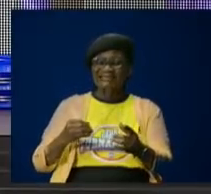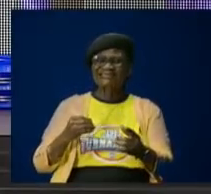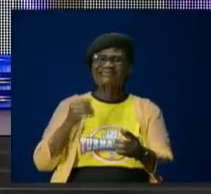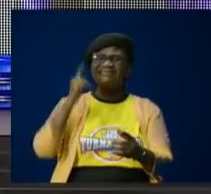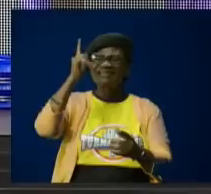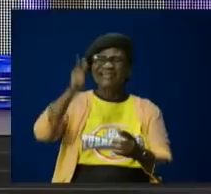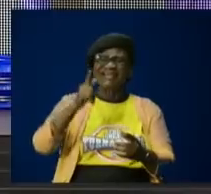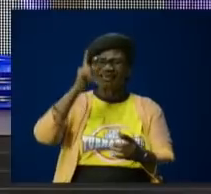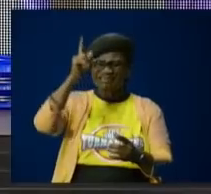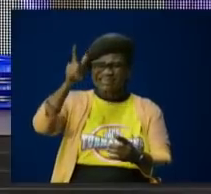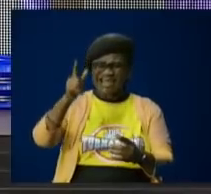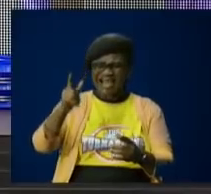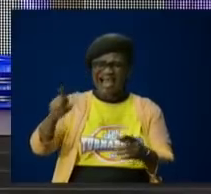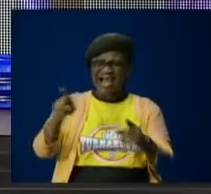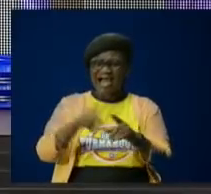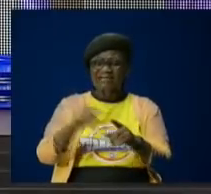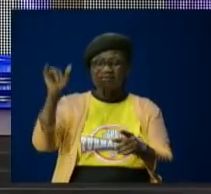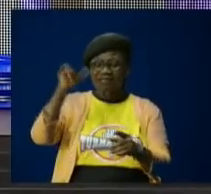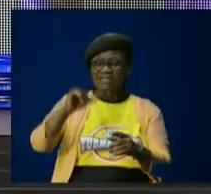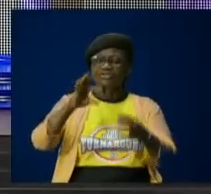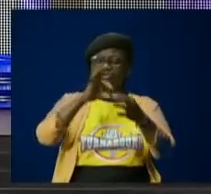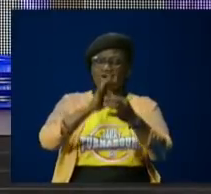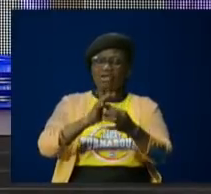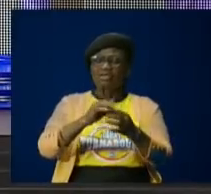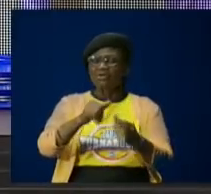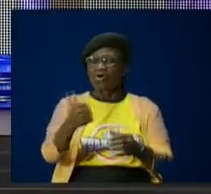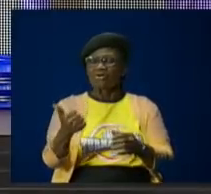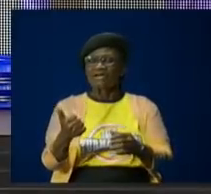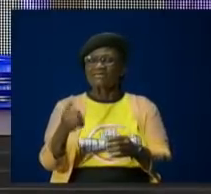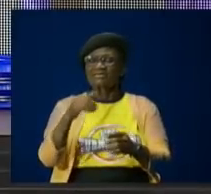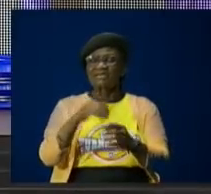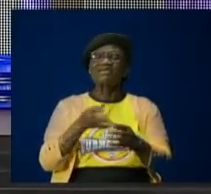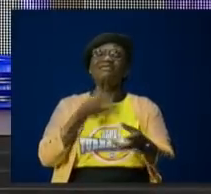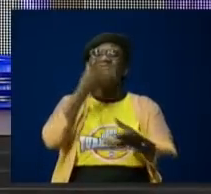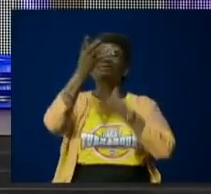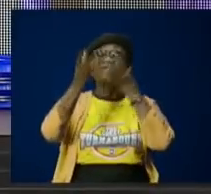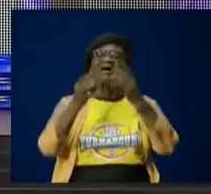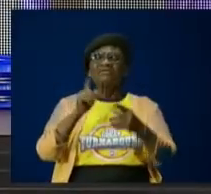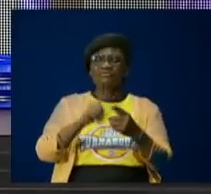as they join others in crying to you,